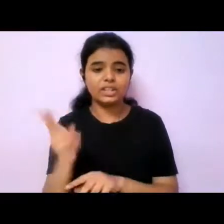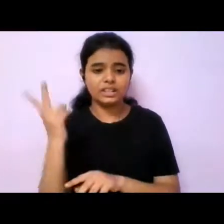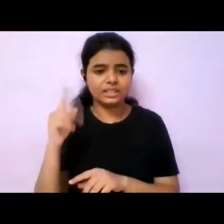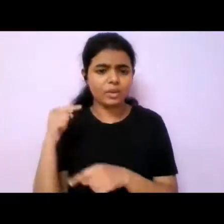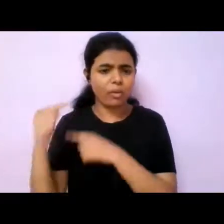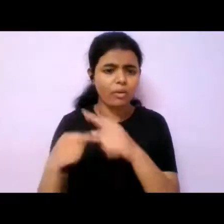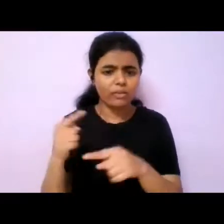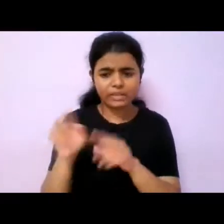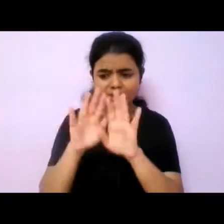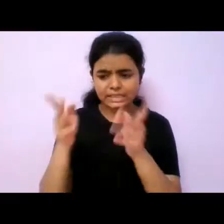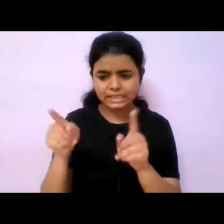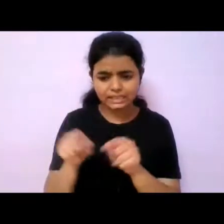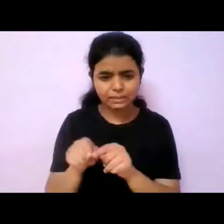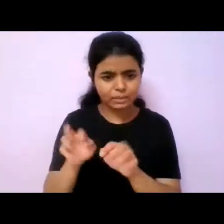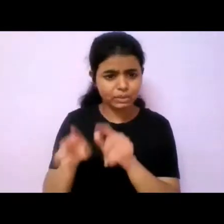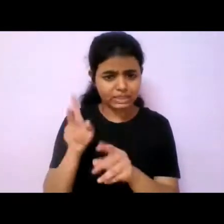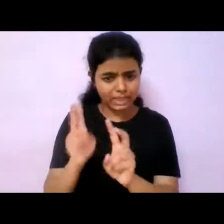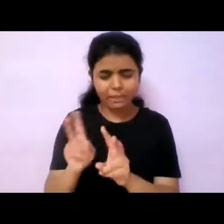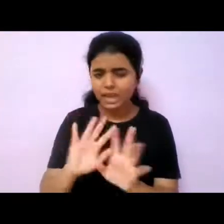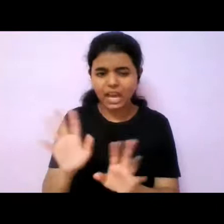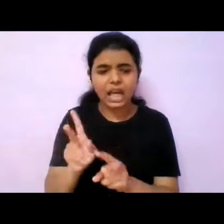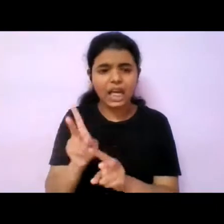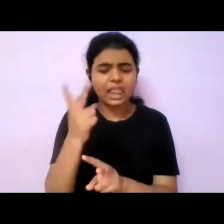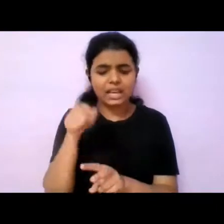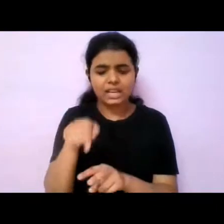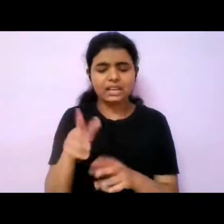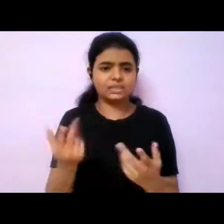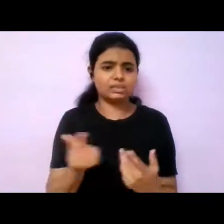this computer for. No, this